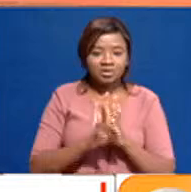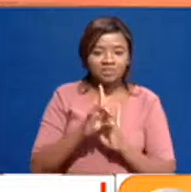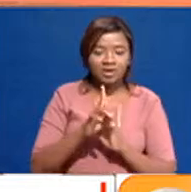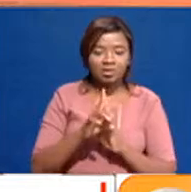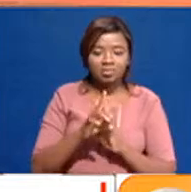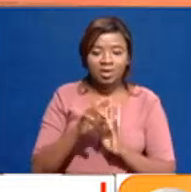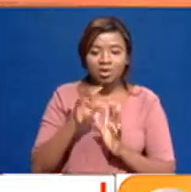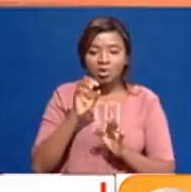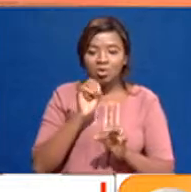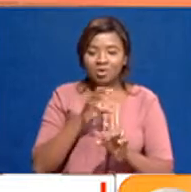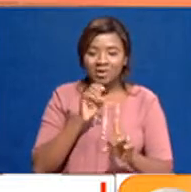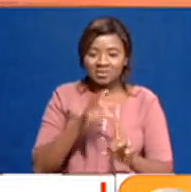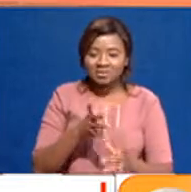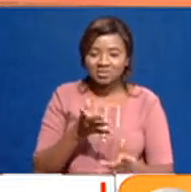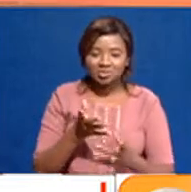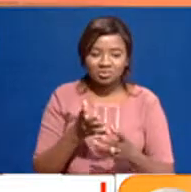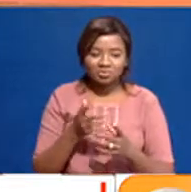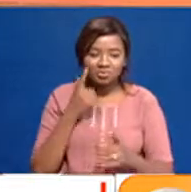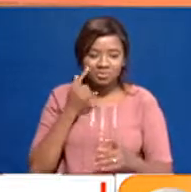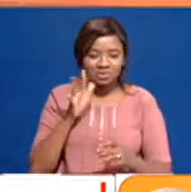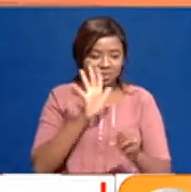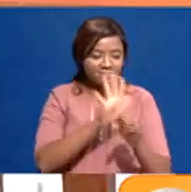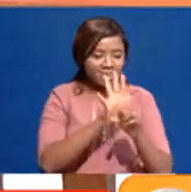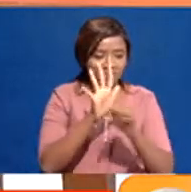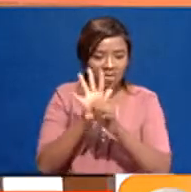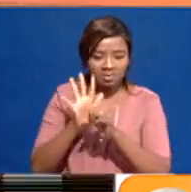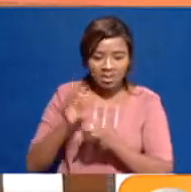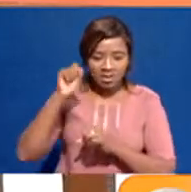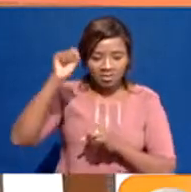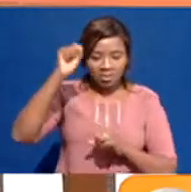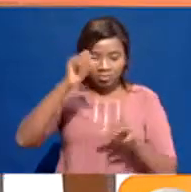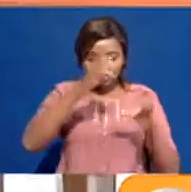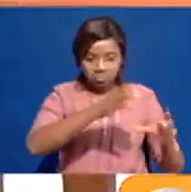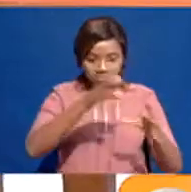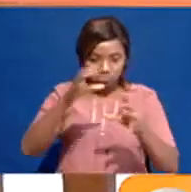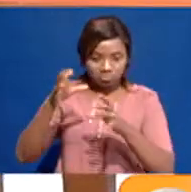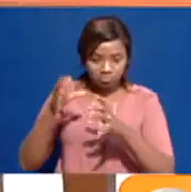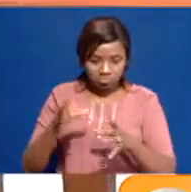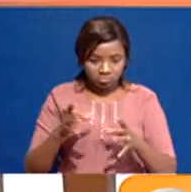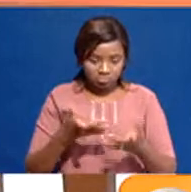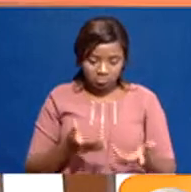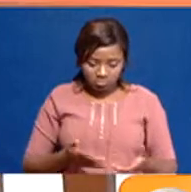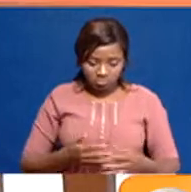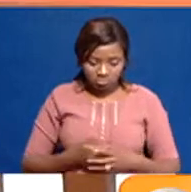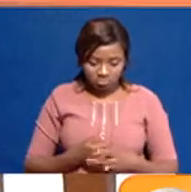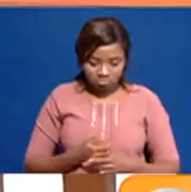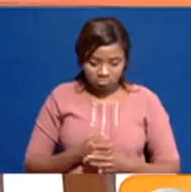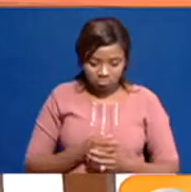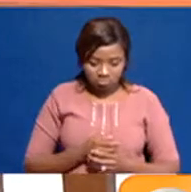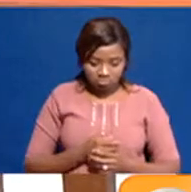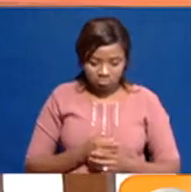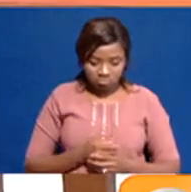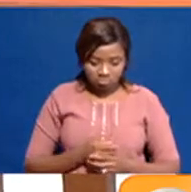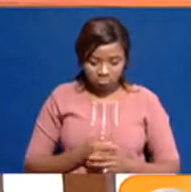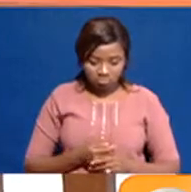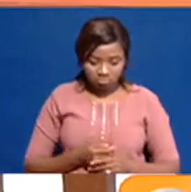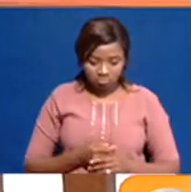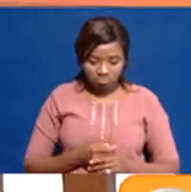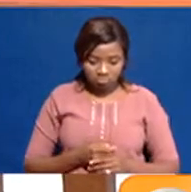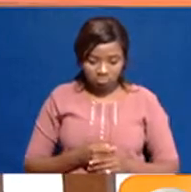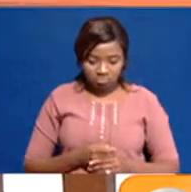which you can see from the many political parties who will end up being followed